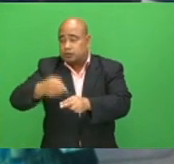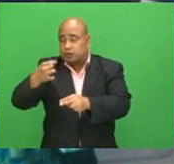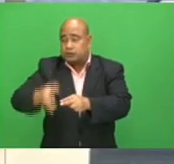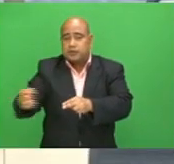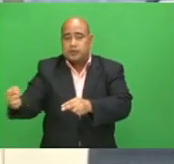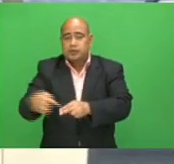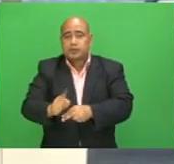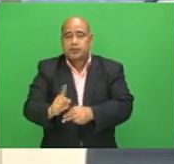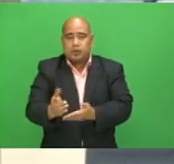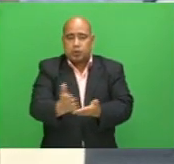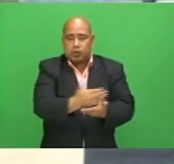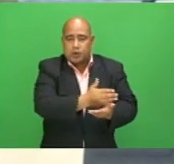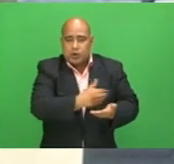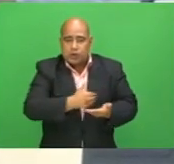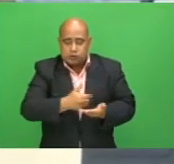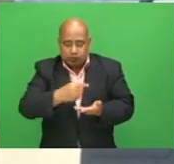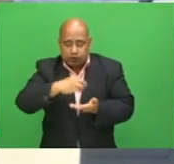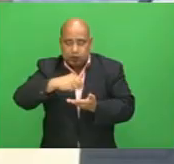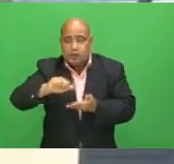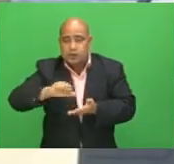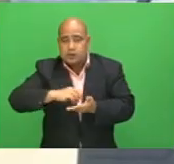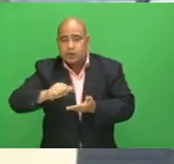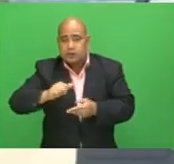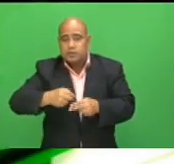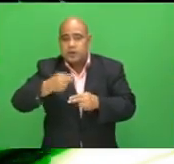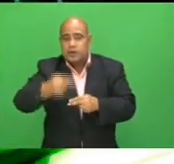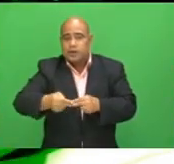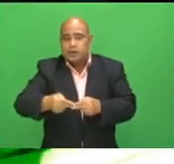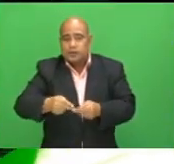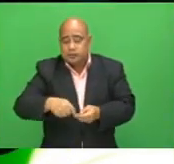to planting, harvesting and milling.